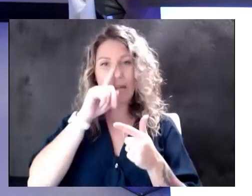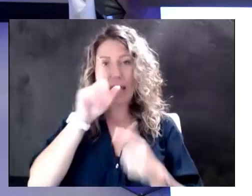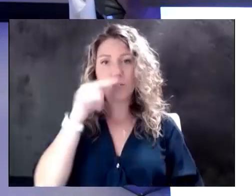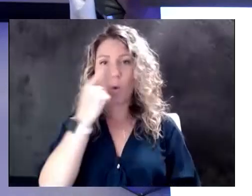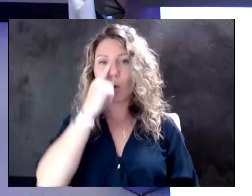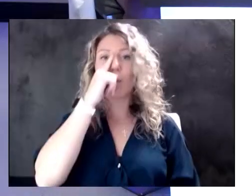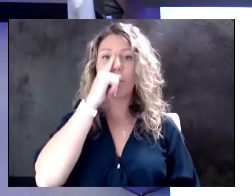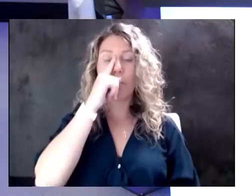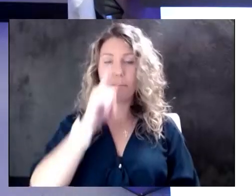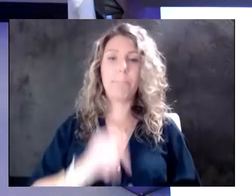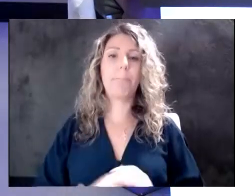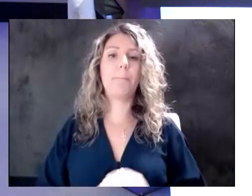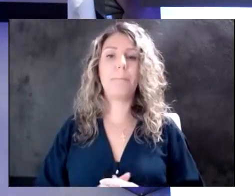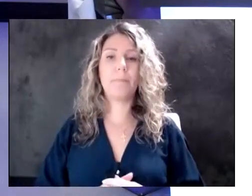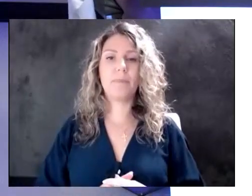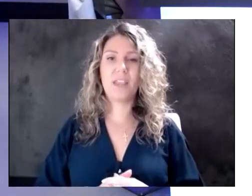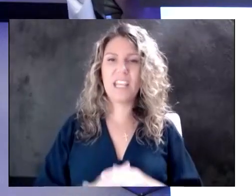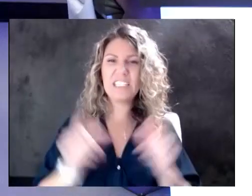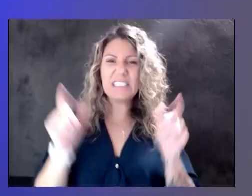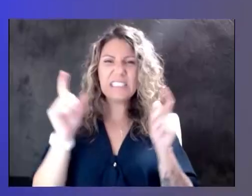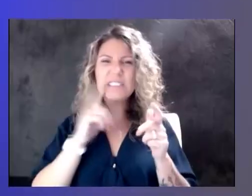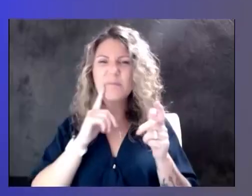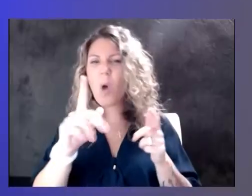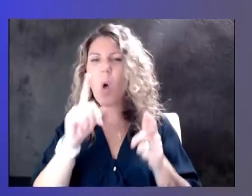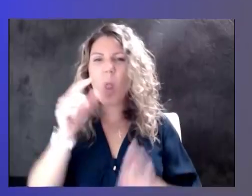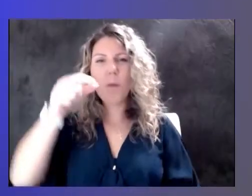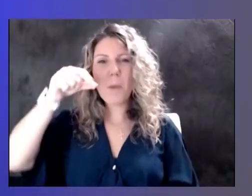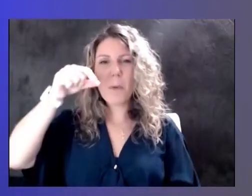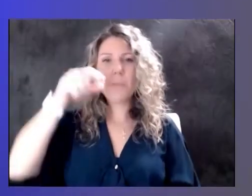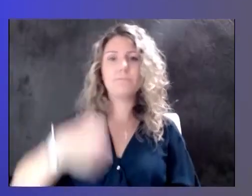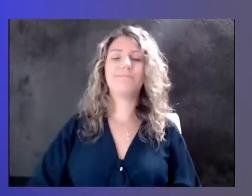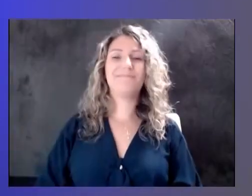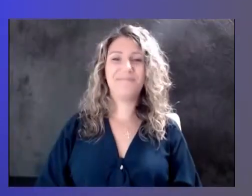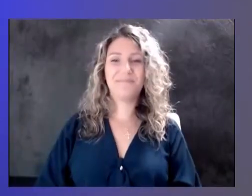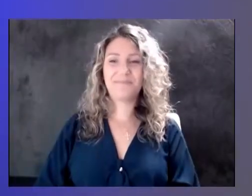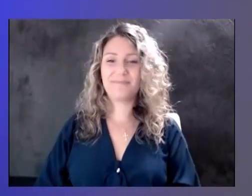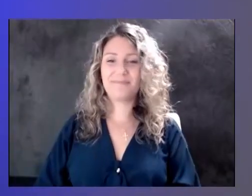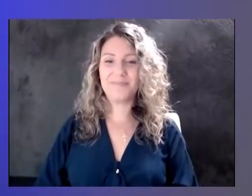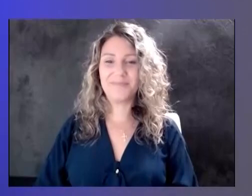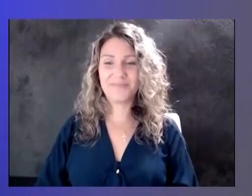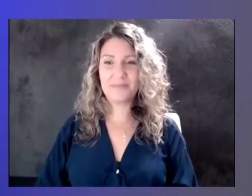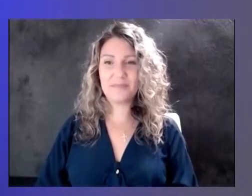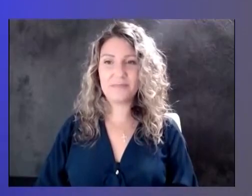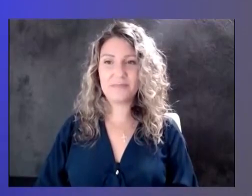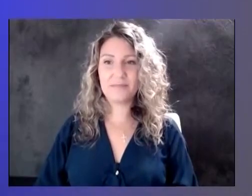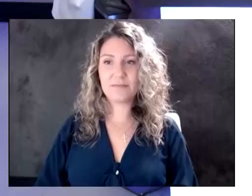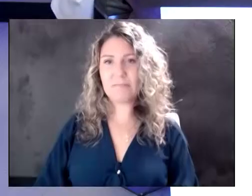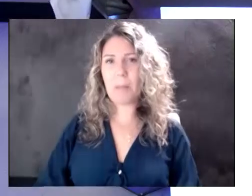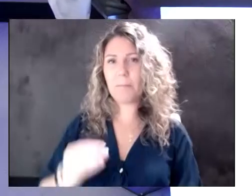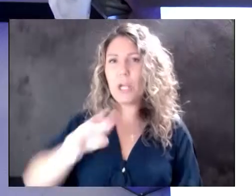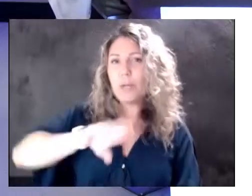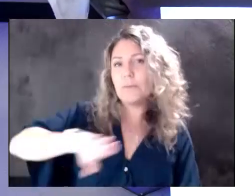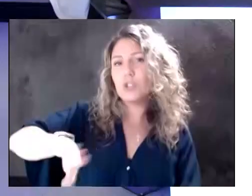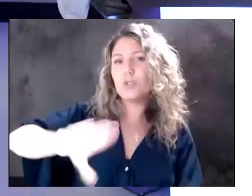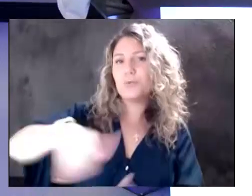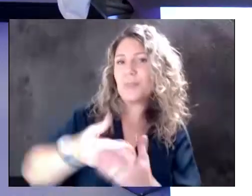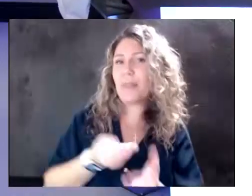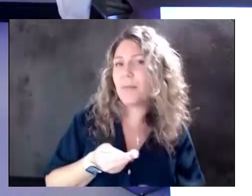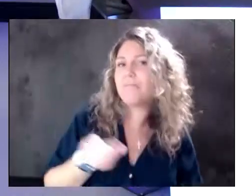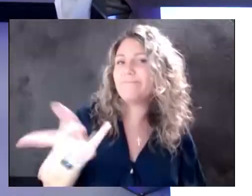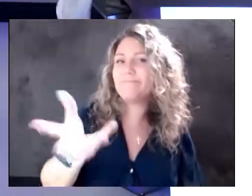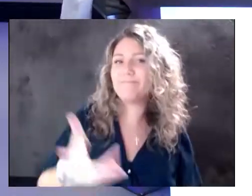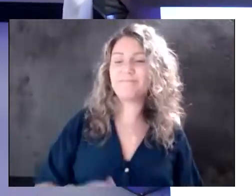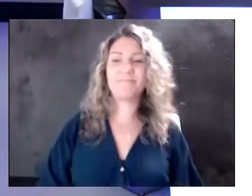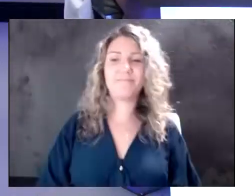these little droppers. Okay. So I'm going to push this whole thing over to Okay, you. so I get a swab